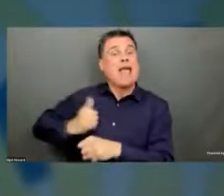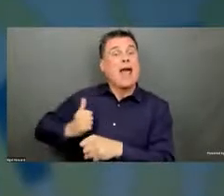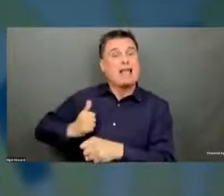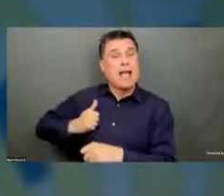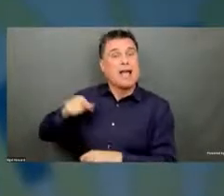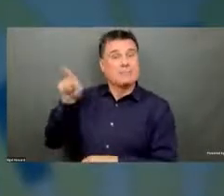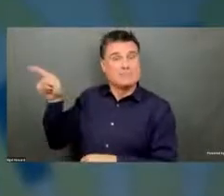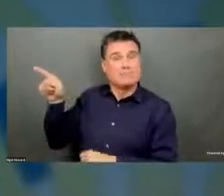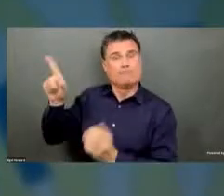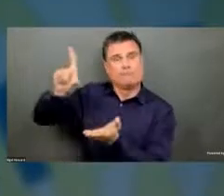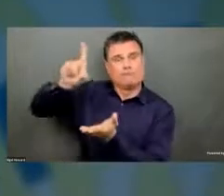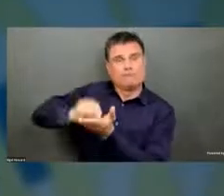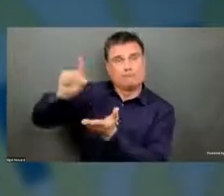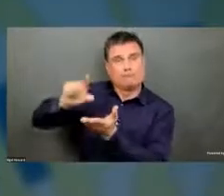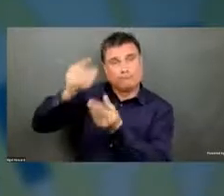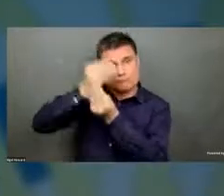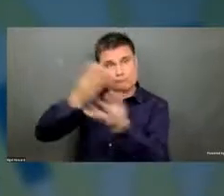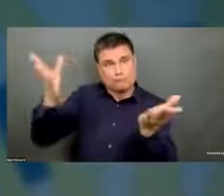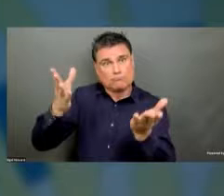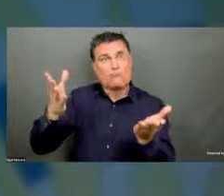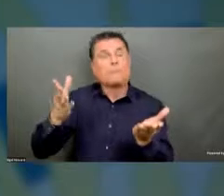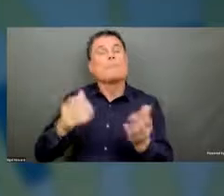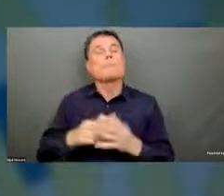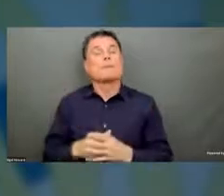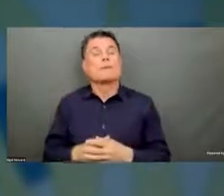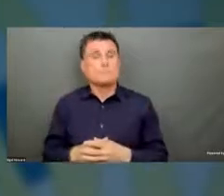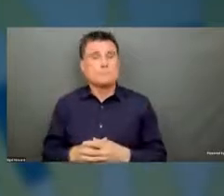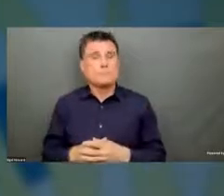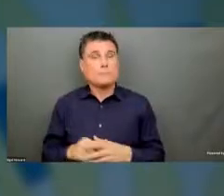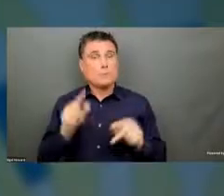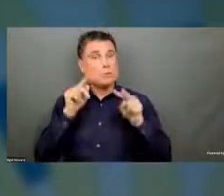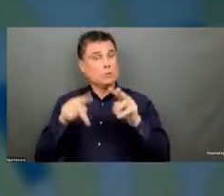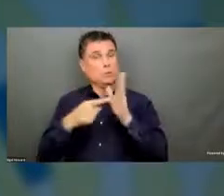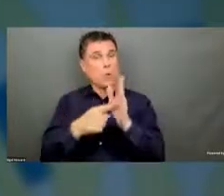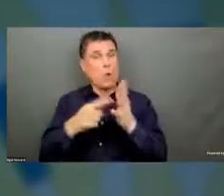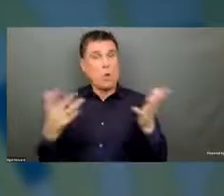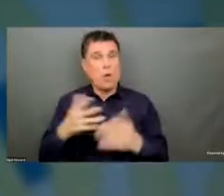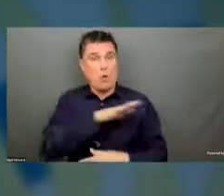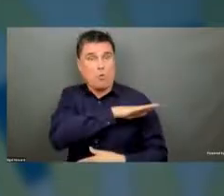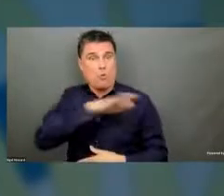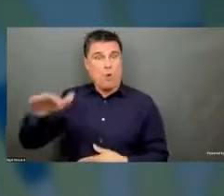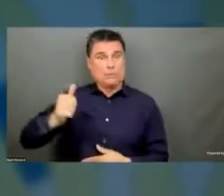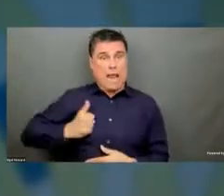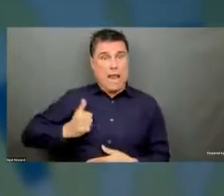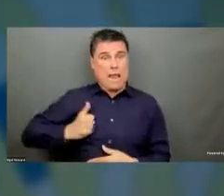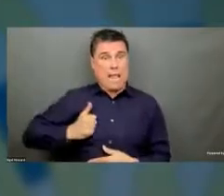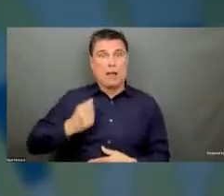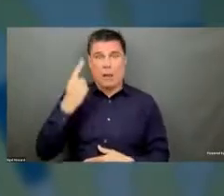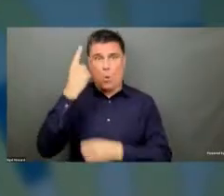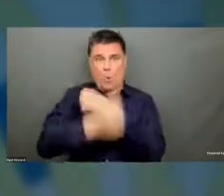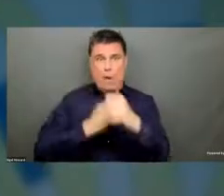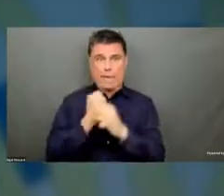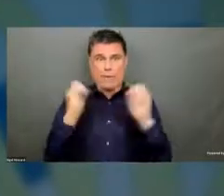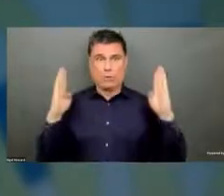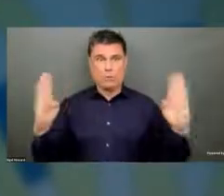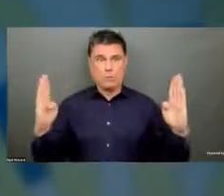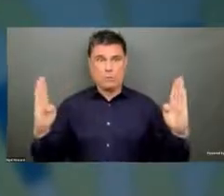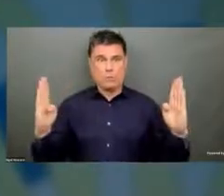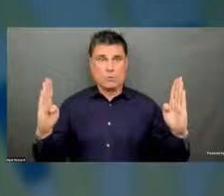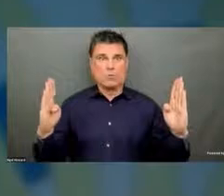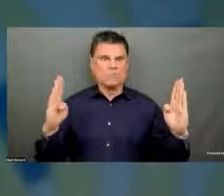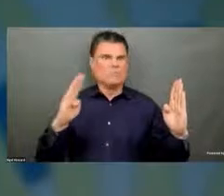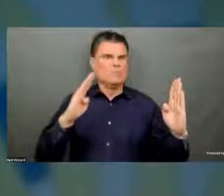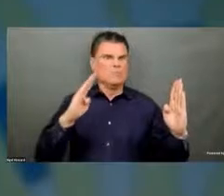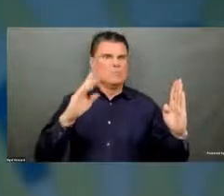in all of Canada for the year of 2020, so just from January 1st to December 31st